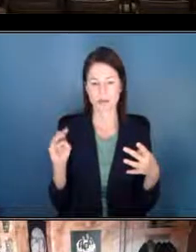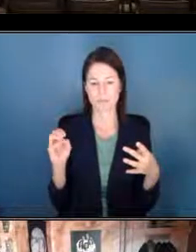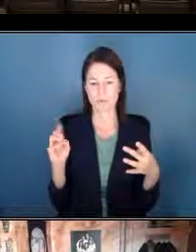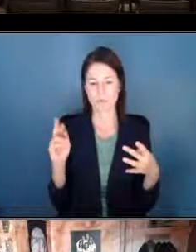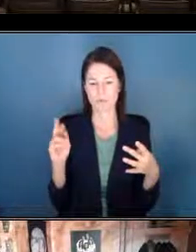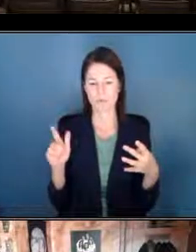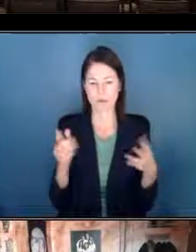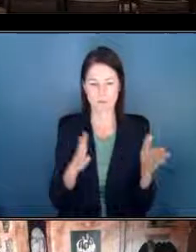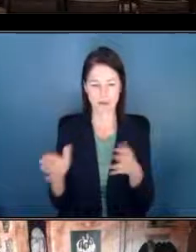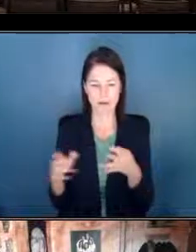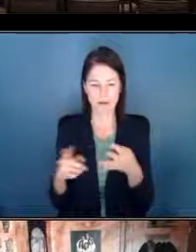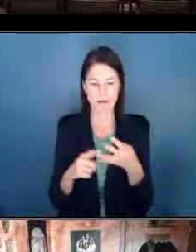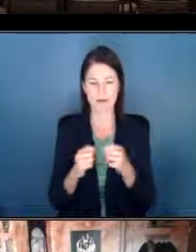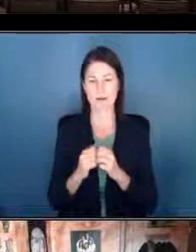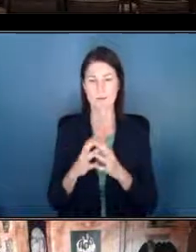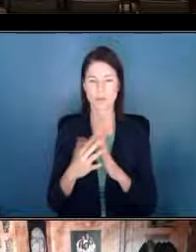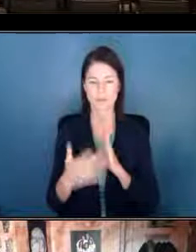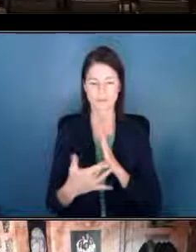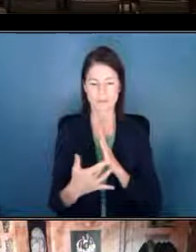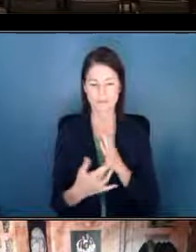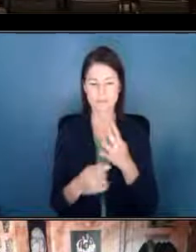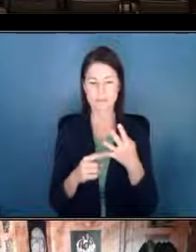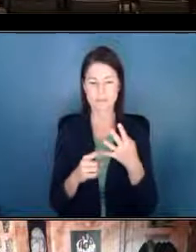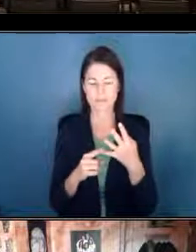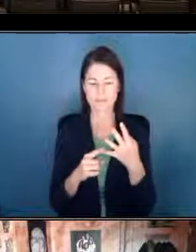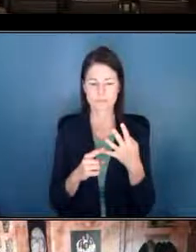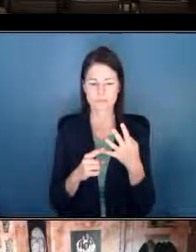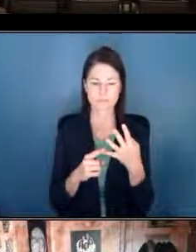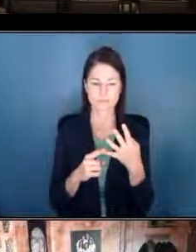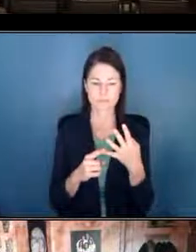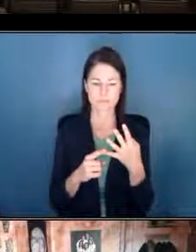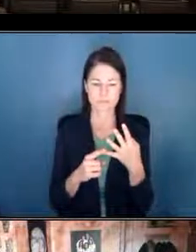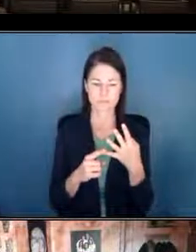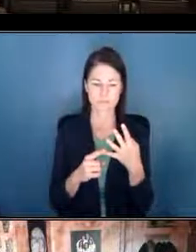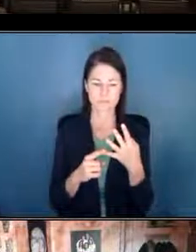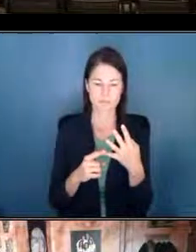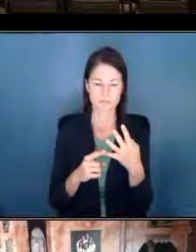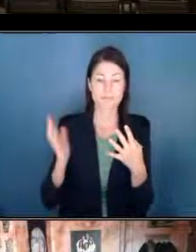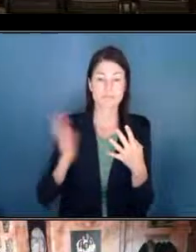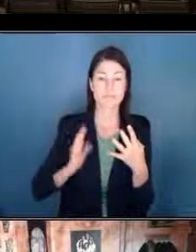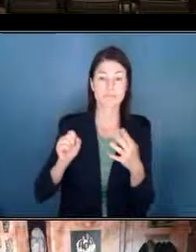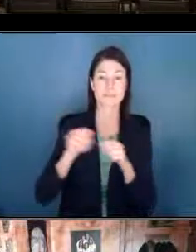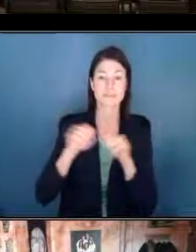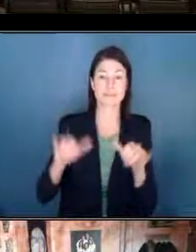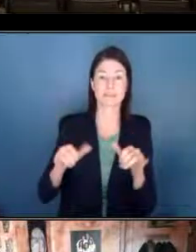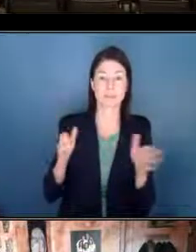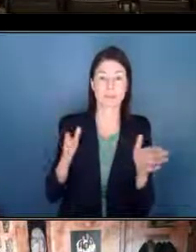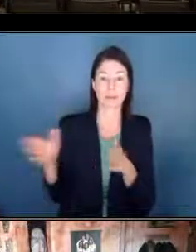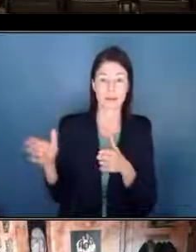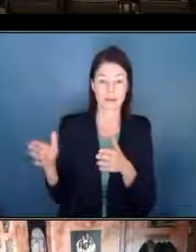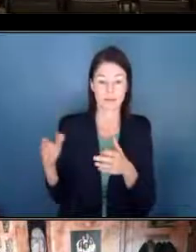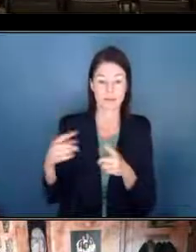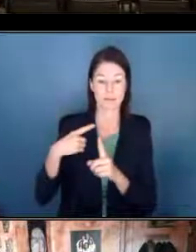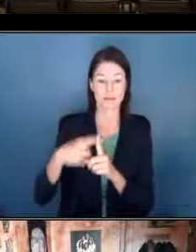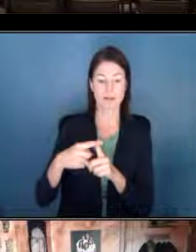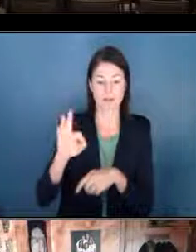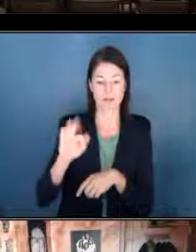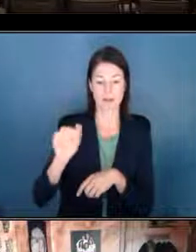as daylighting gaps between the division's historic system planning and FAA needs and